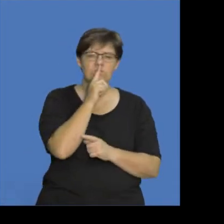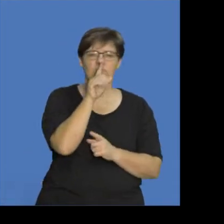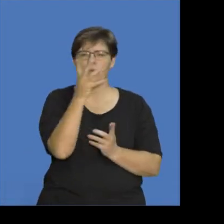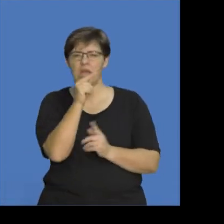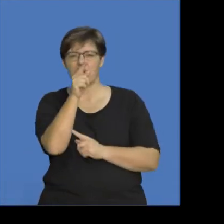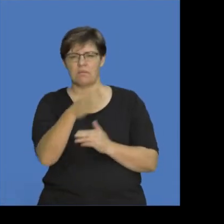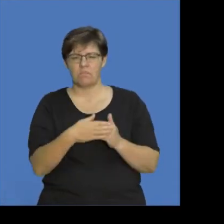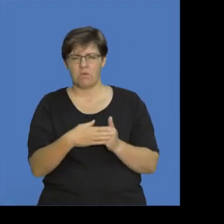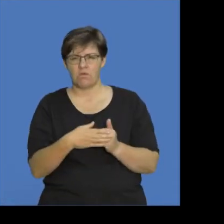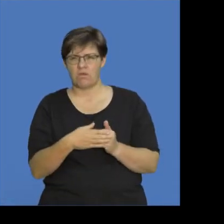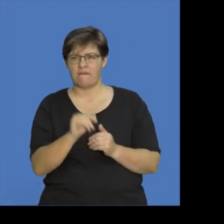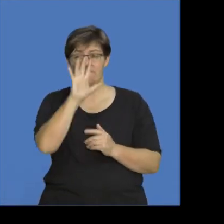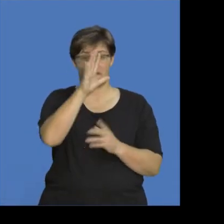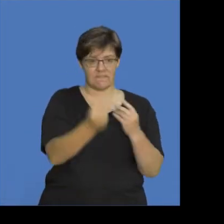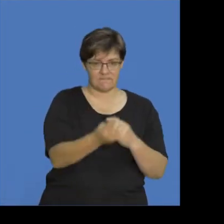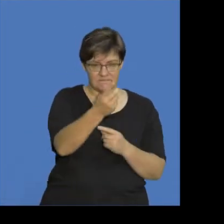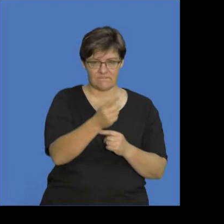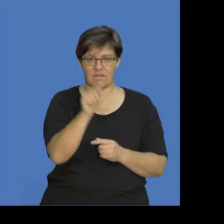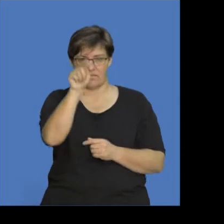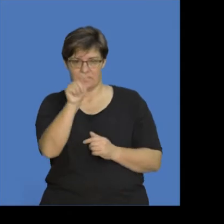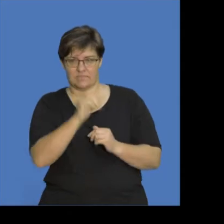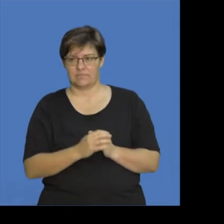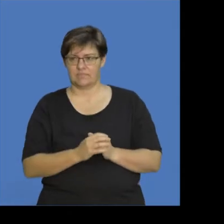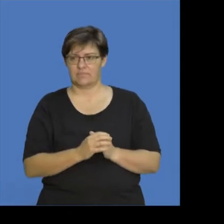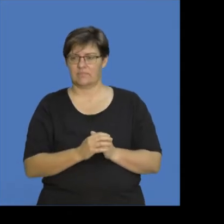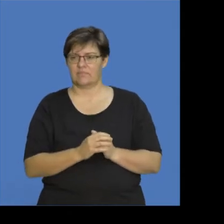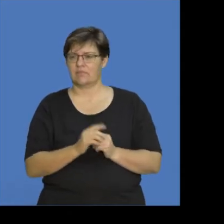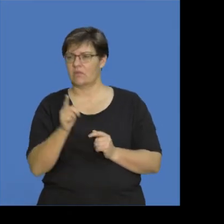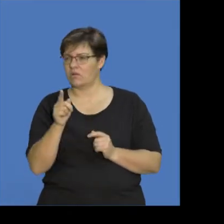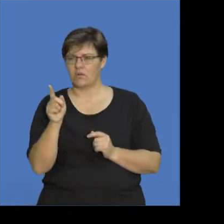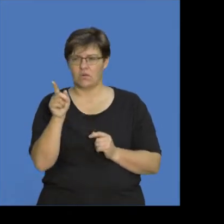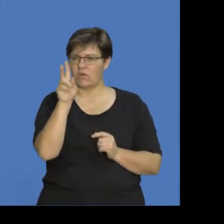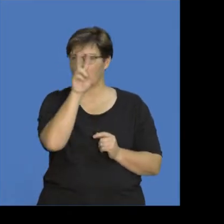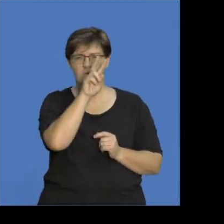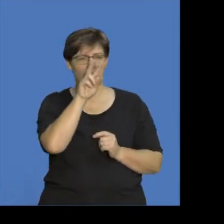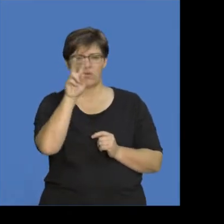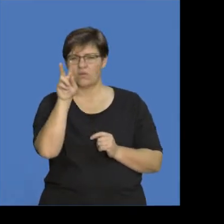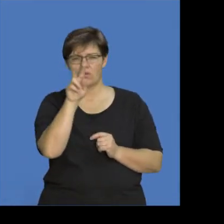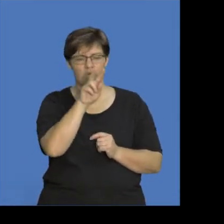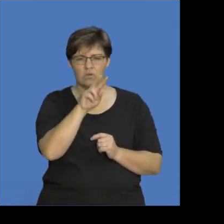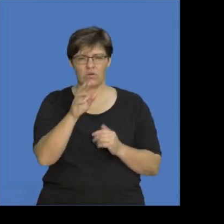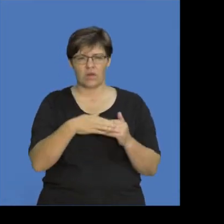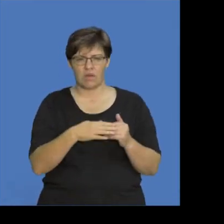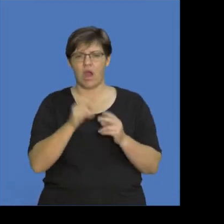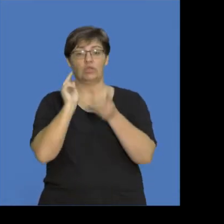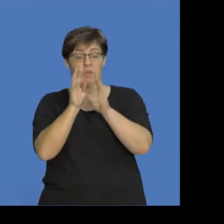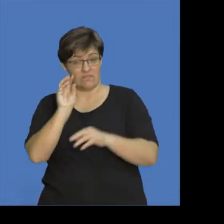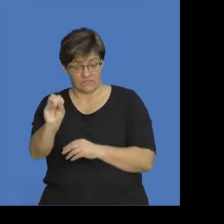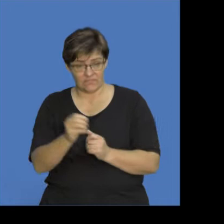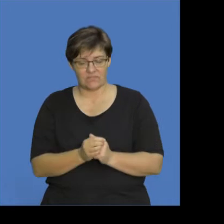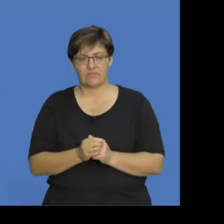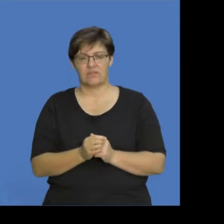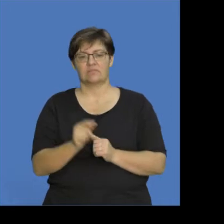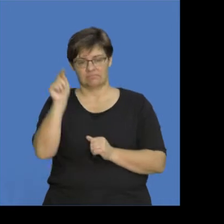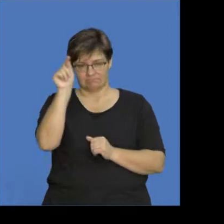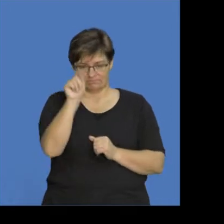find another number. I have 5 there. I'll do that. Oh, let me look at another number. Oh, there's 12